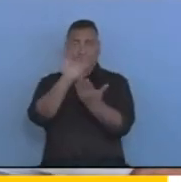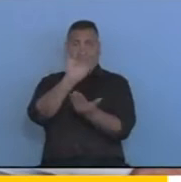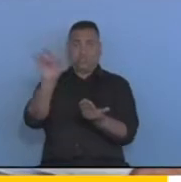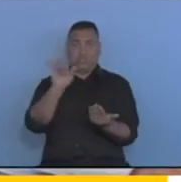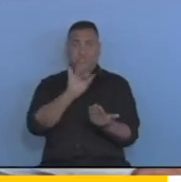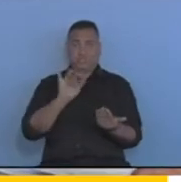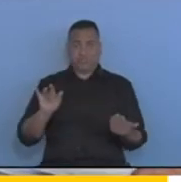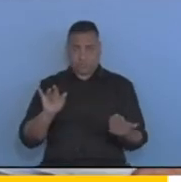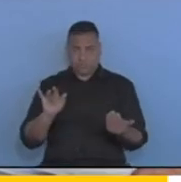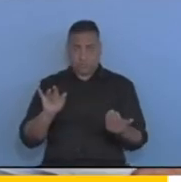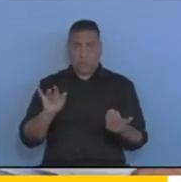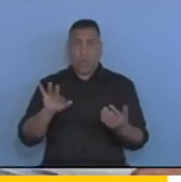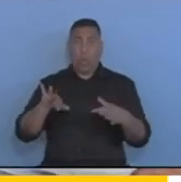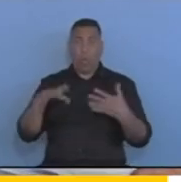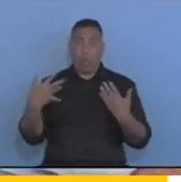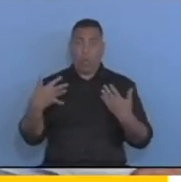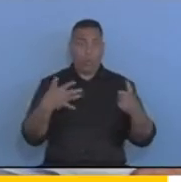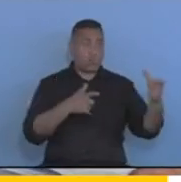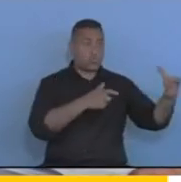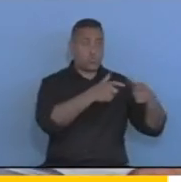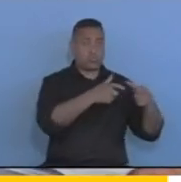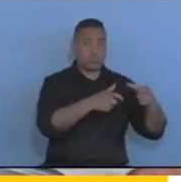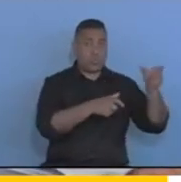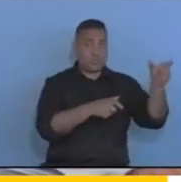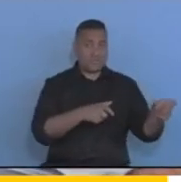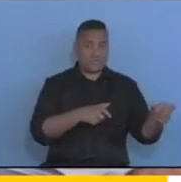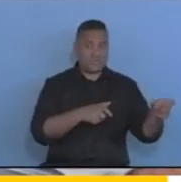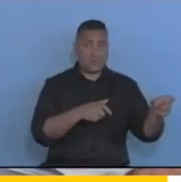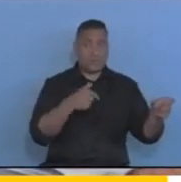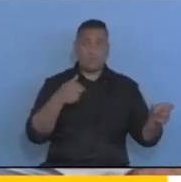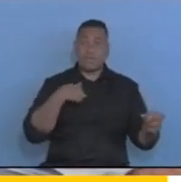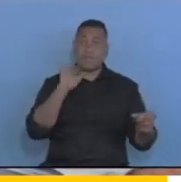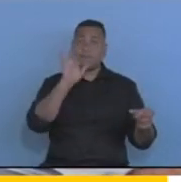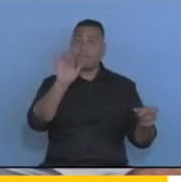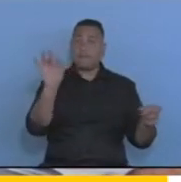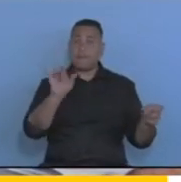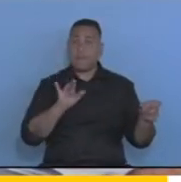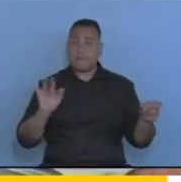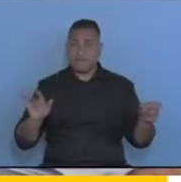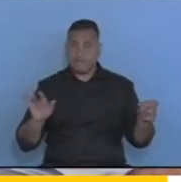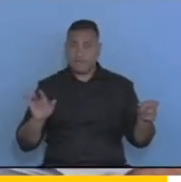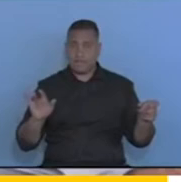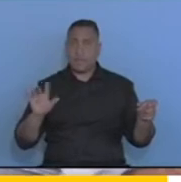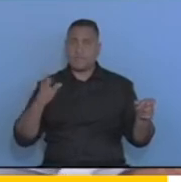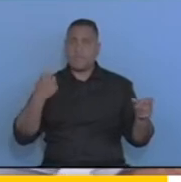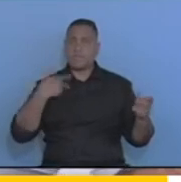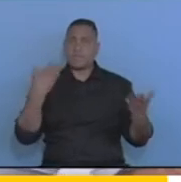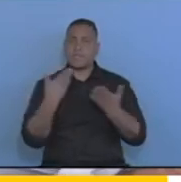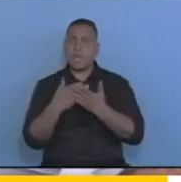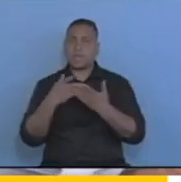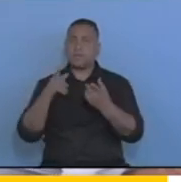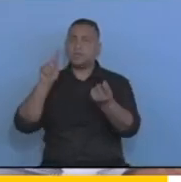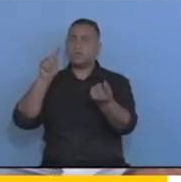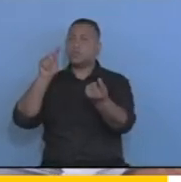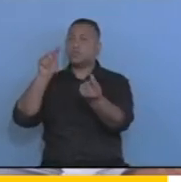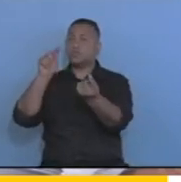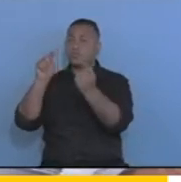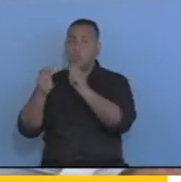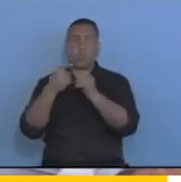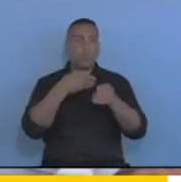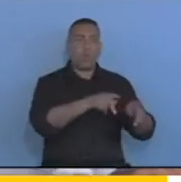with the controller so that you as an operator can make changes on the machine. So it's a little touch screen that